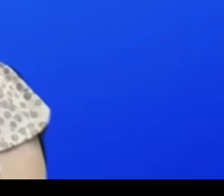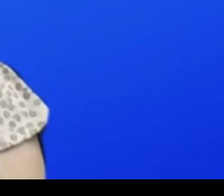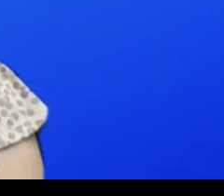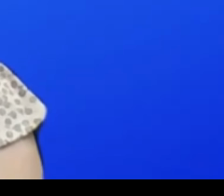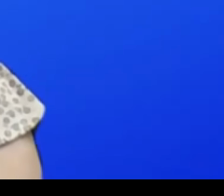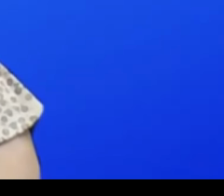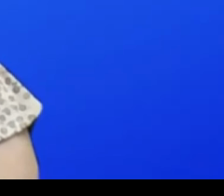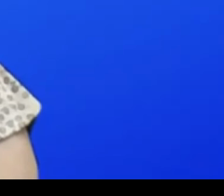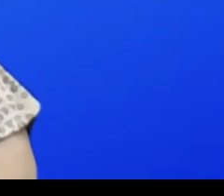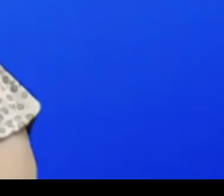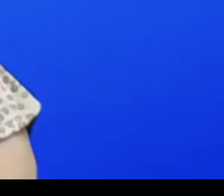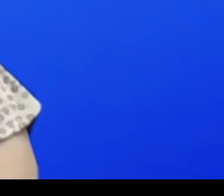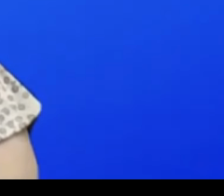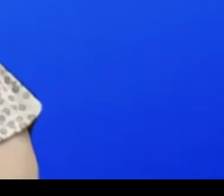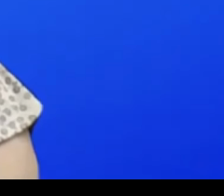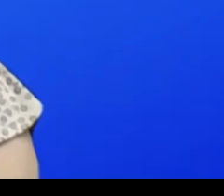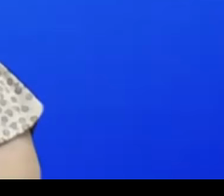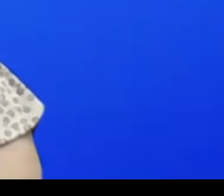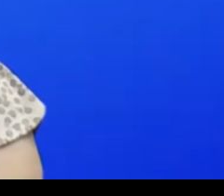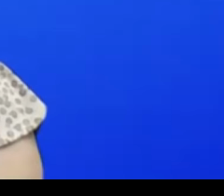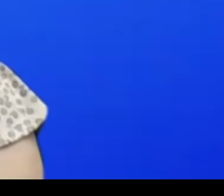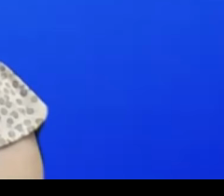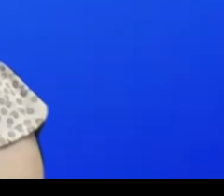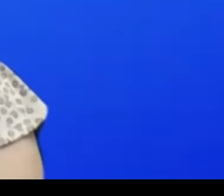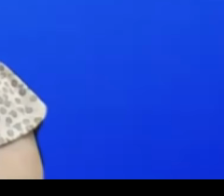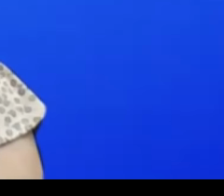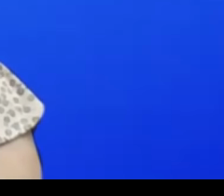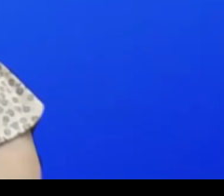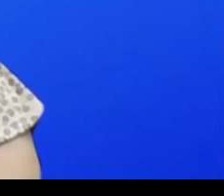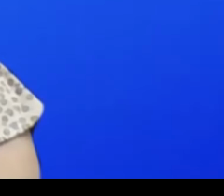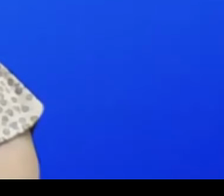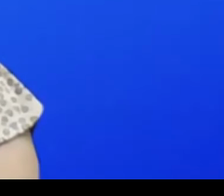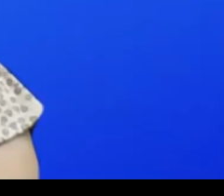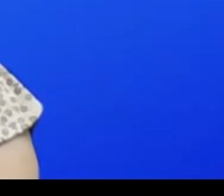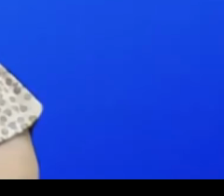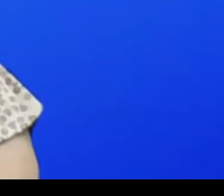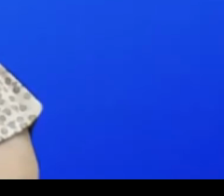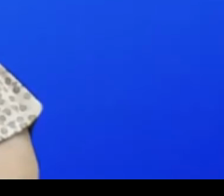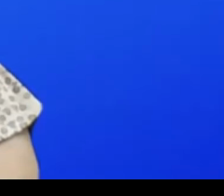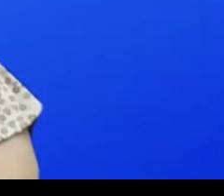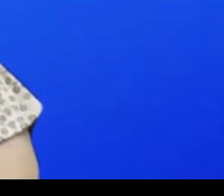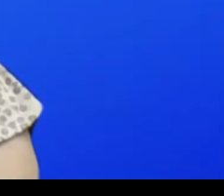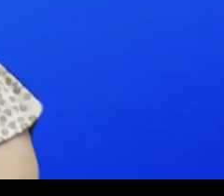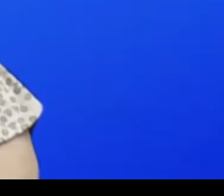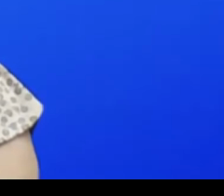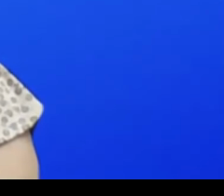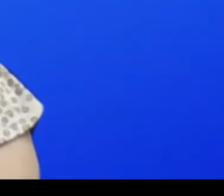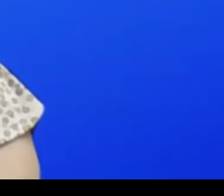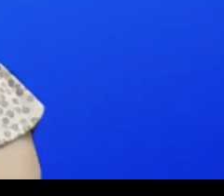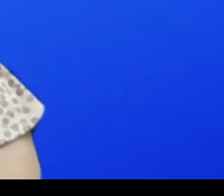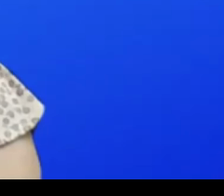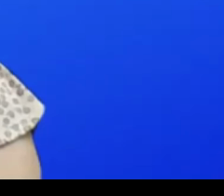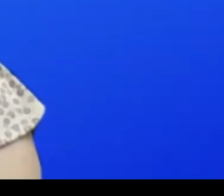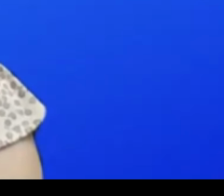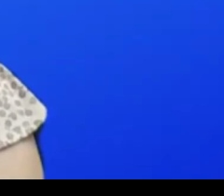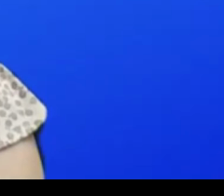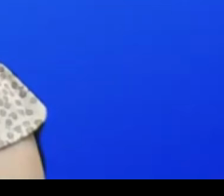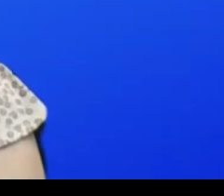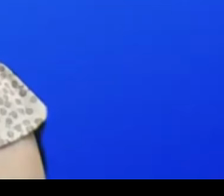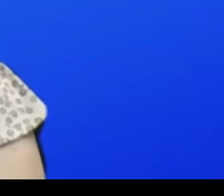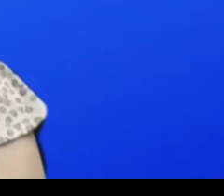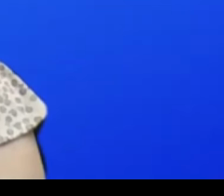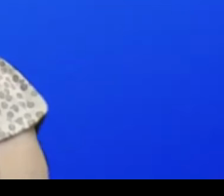they were able to access our classroom online, because it's not always easy to,